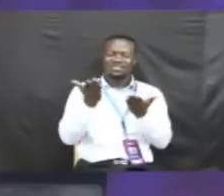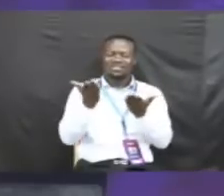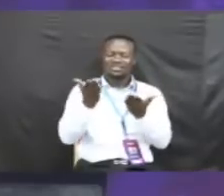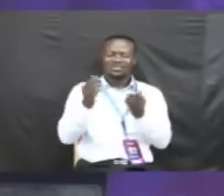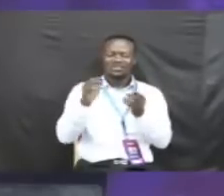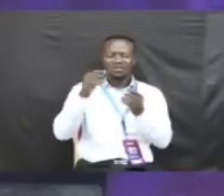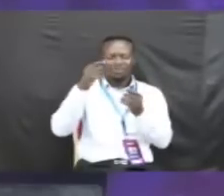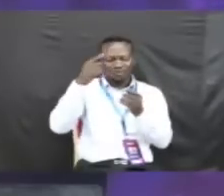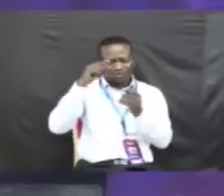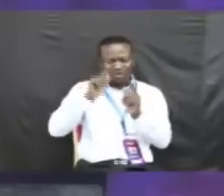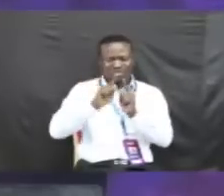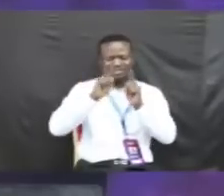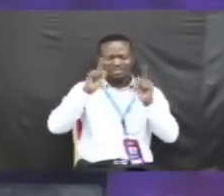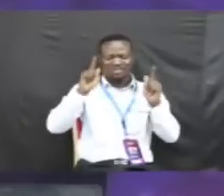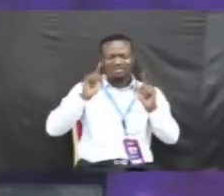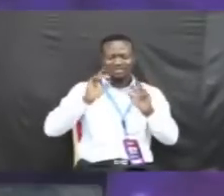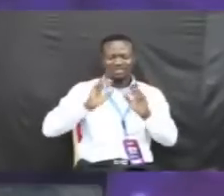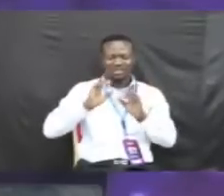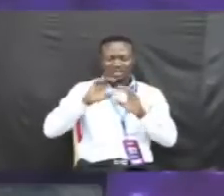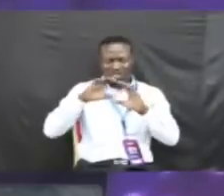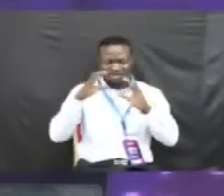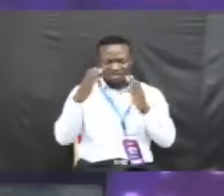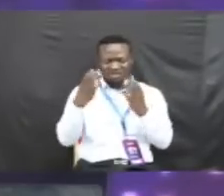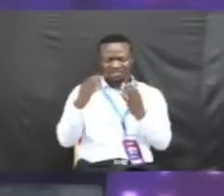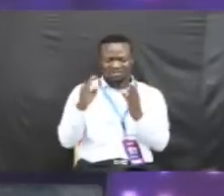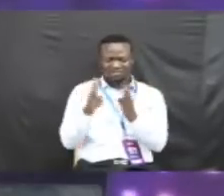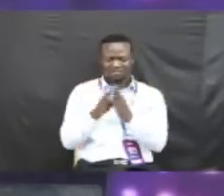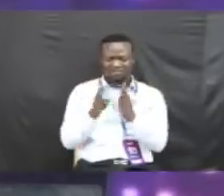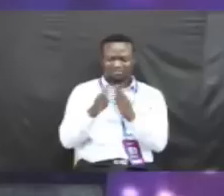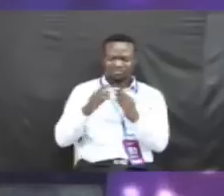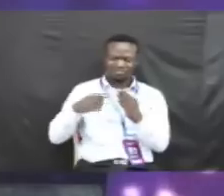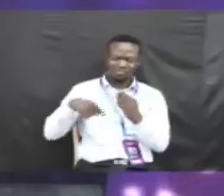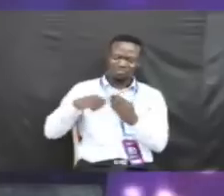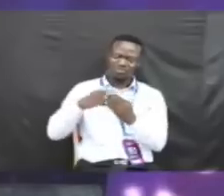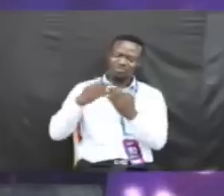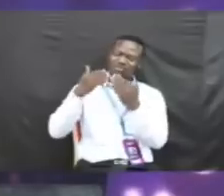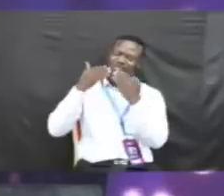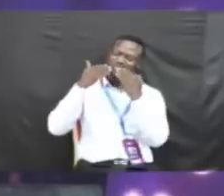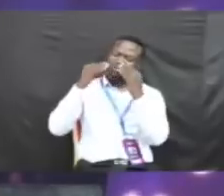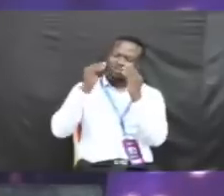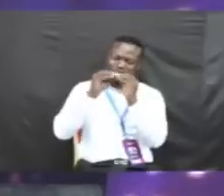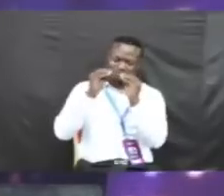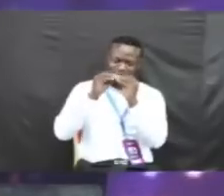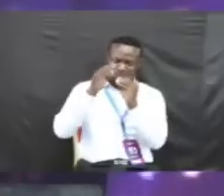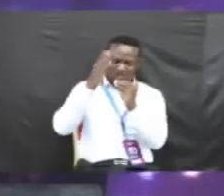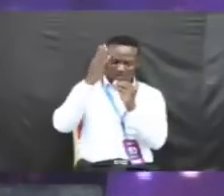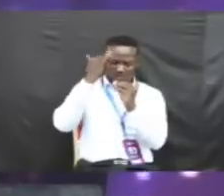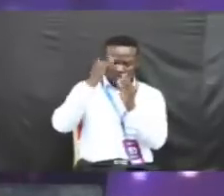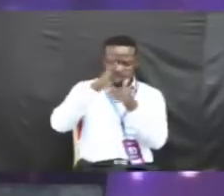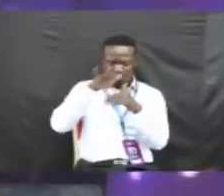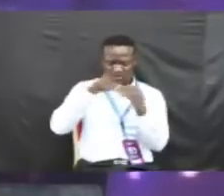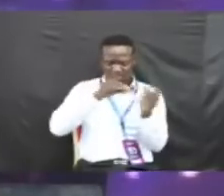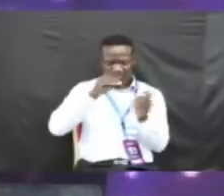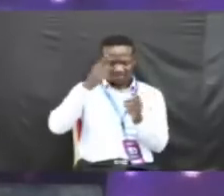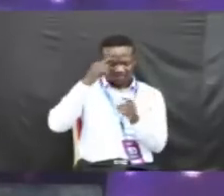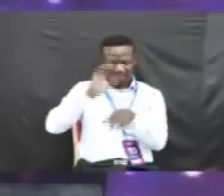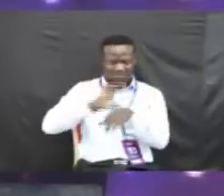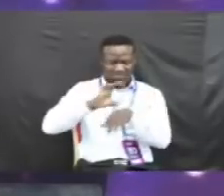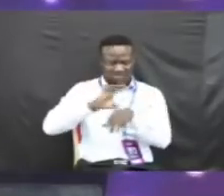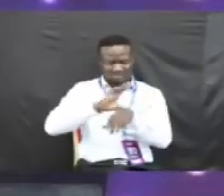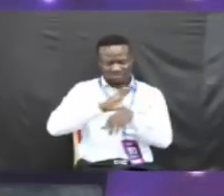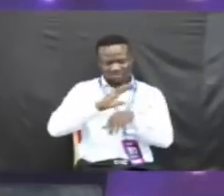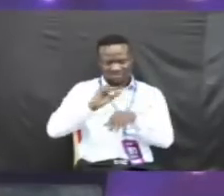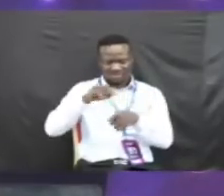the general council meetings. We are grateful to you for what you have done for your church and for